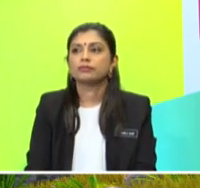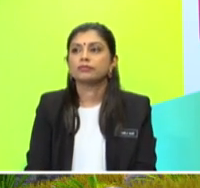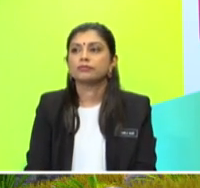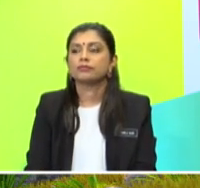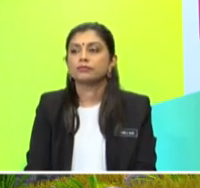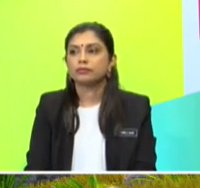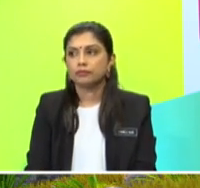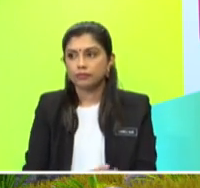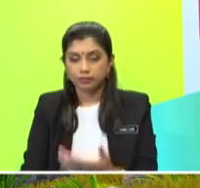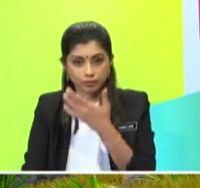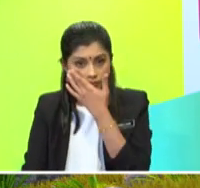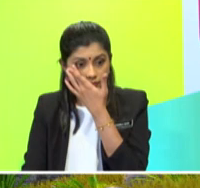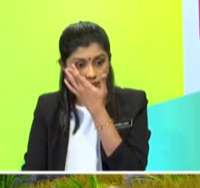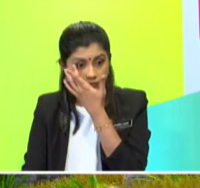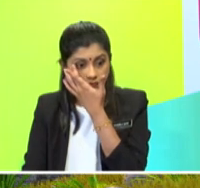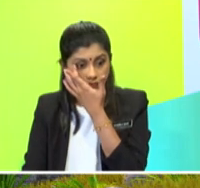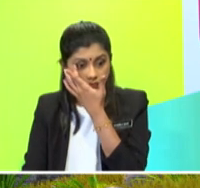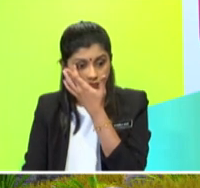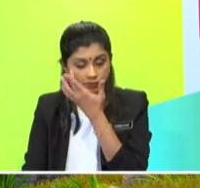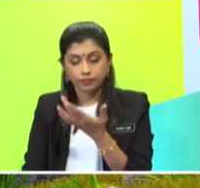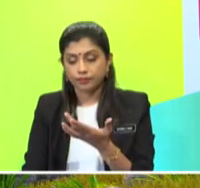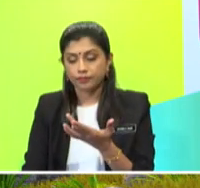my color. Mm-hmm.